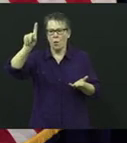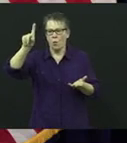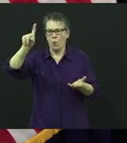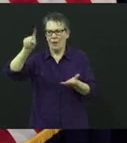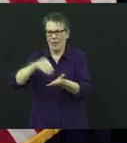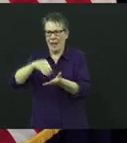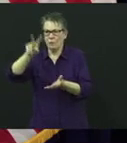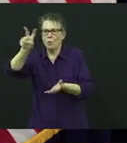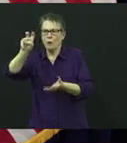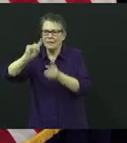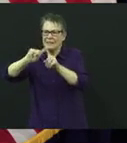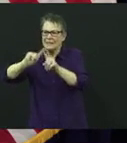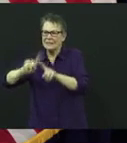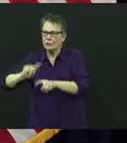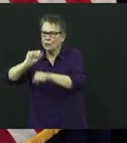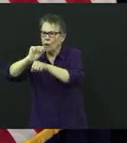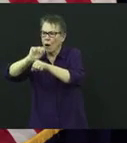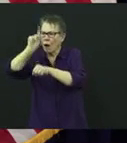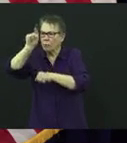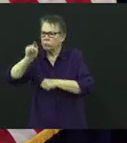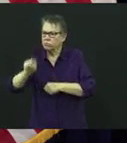covid19.nj.gov,